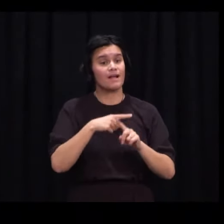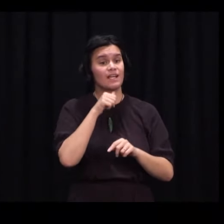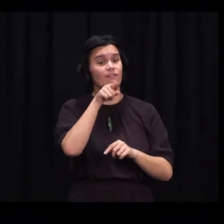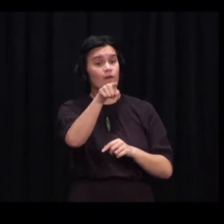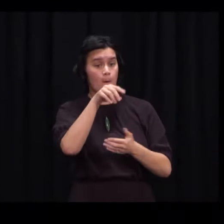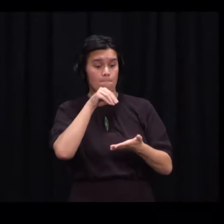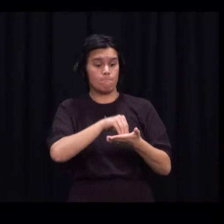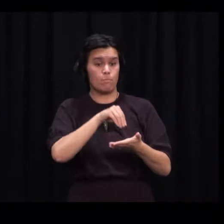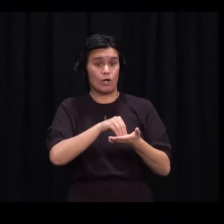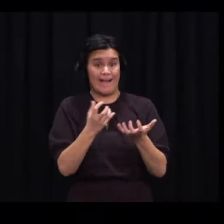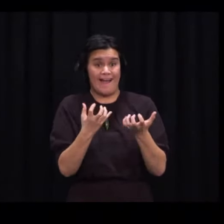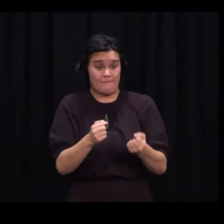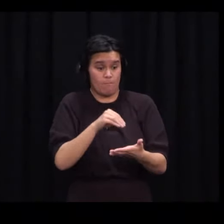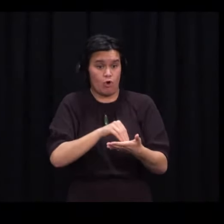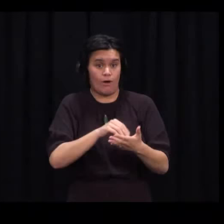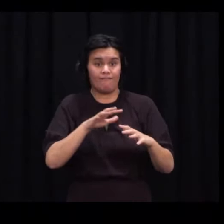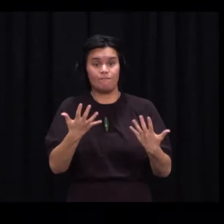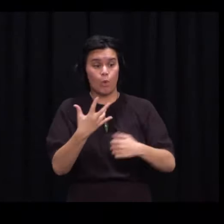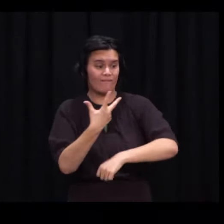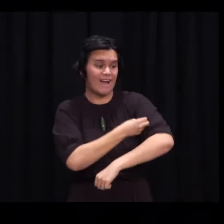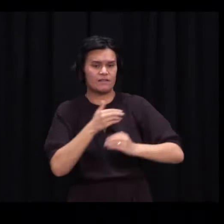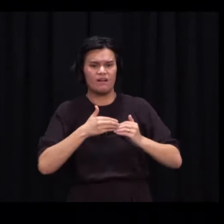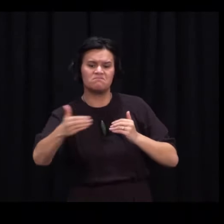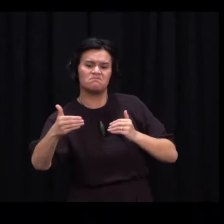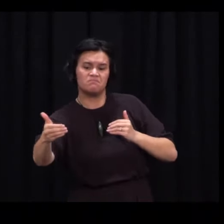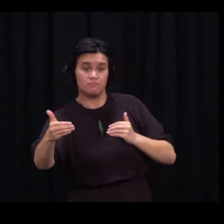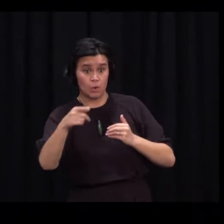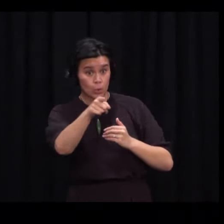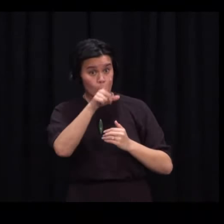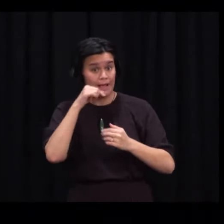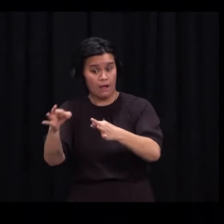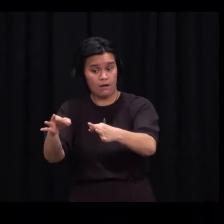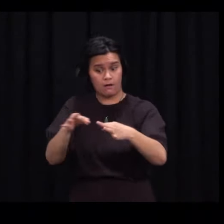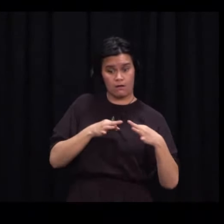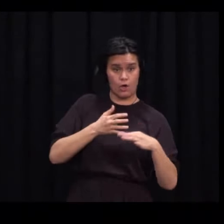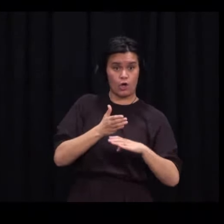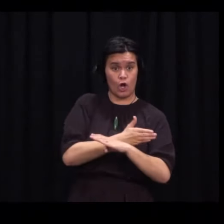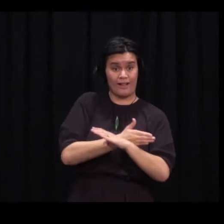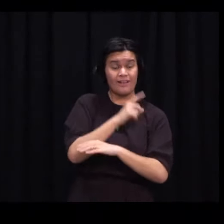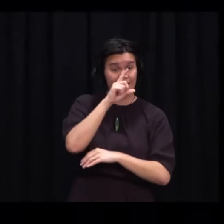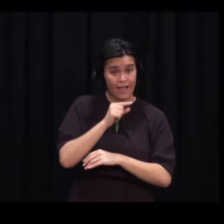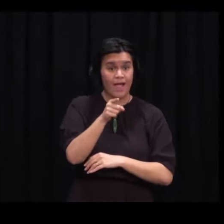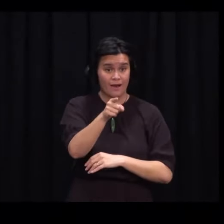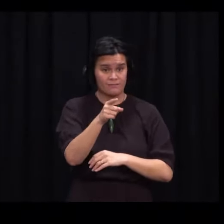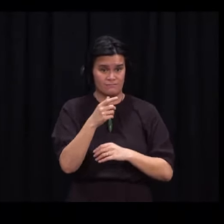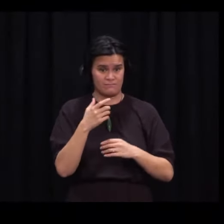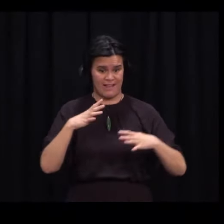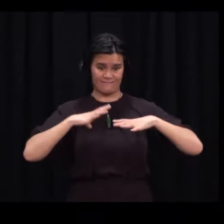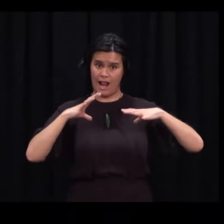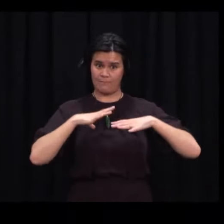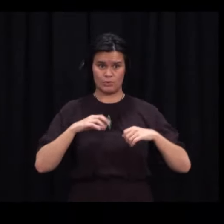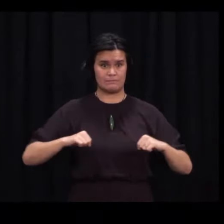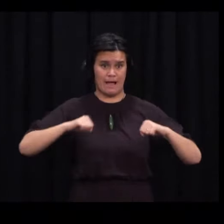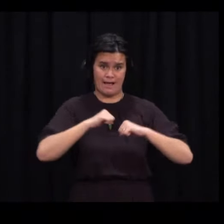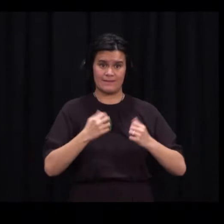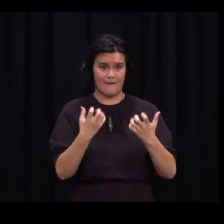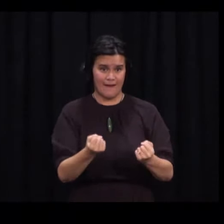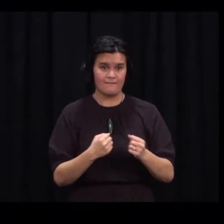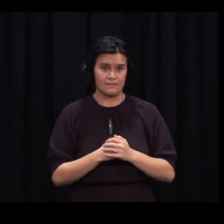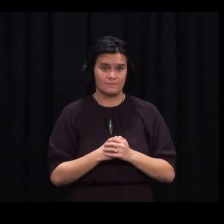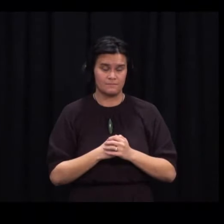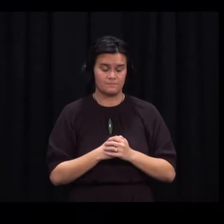it forward. There are plenty of spaces right now. We've only asked our oldest people specifically to stay at home once